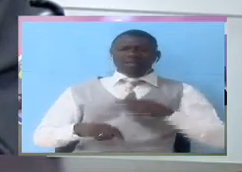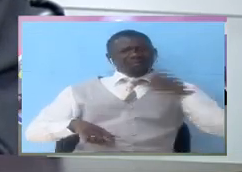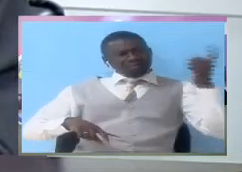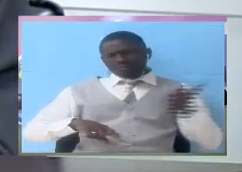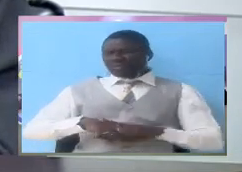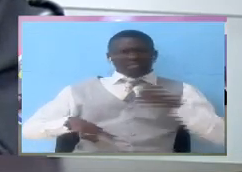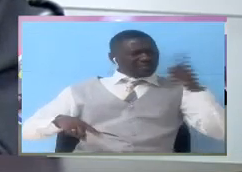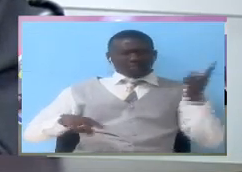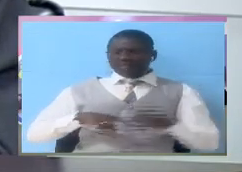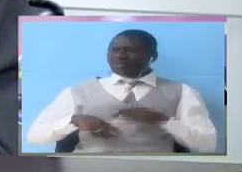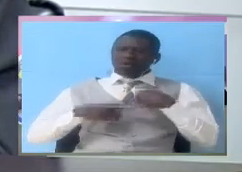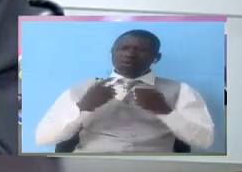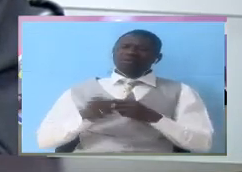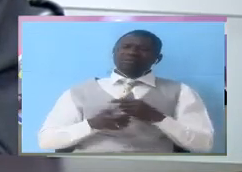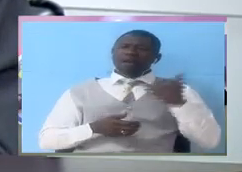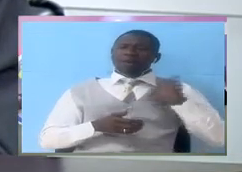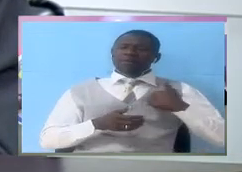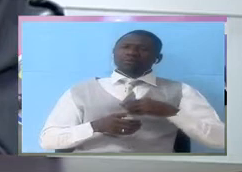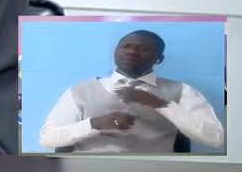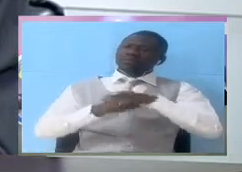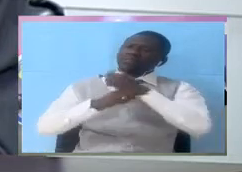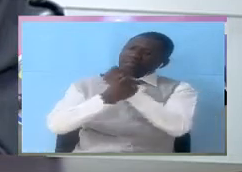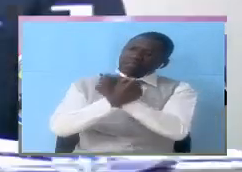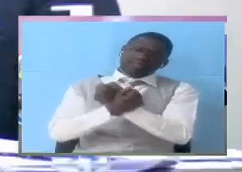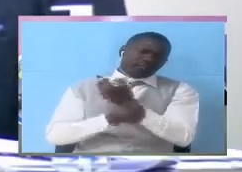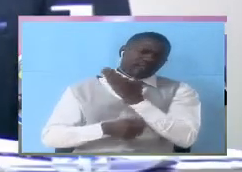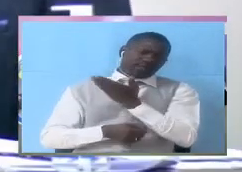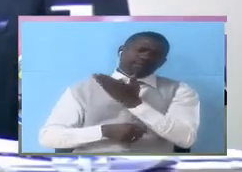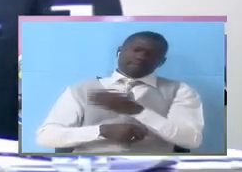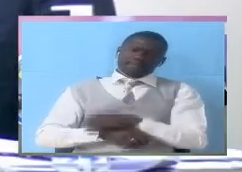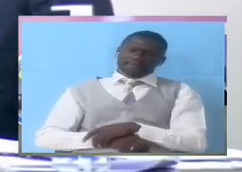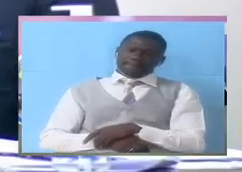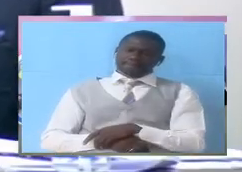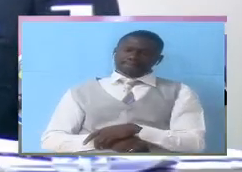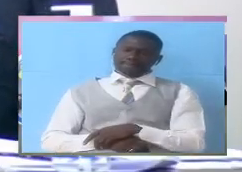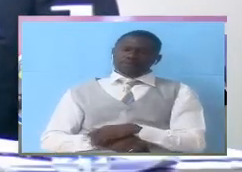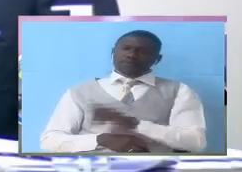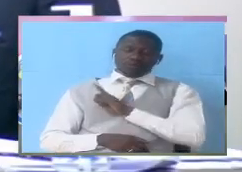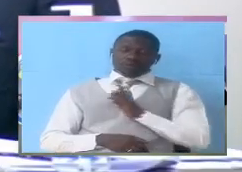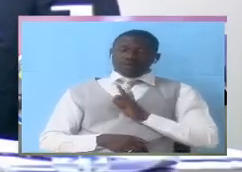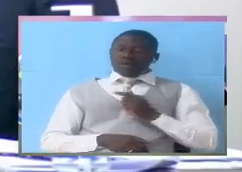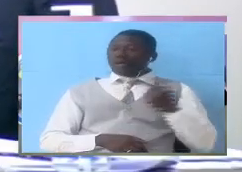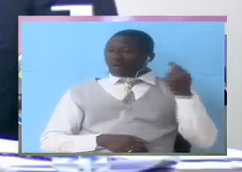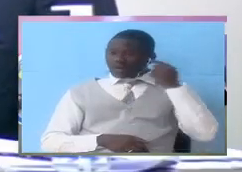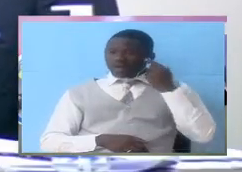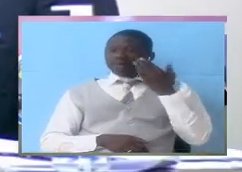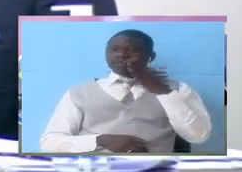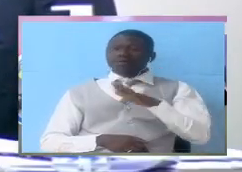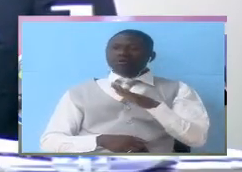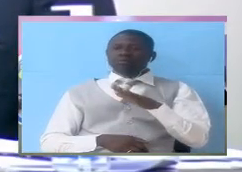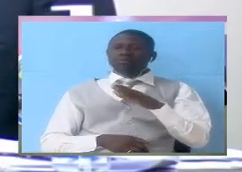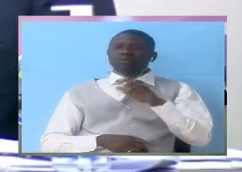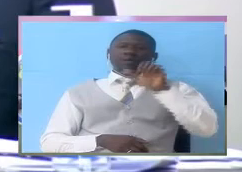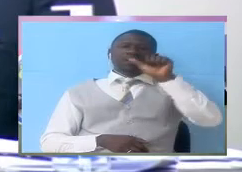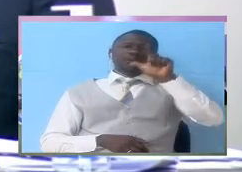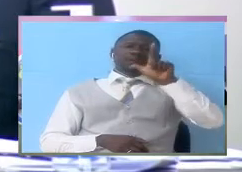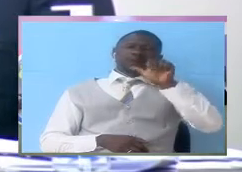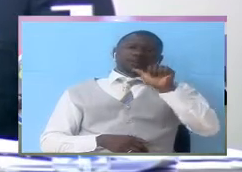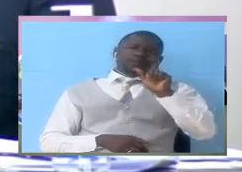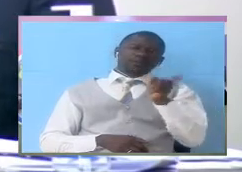tal yek dor yi nga xamne mom lañ dan dor ñi jappon. We have heard from Alhaji Martin. Dege nañ ci Alhaji